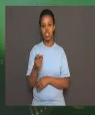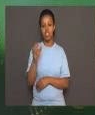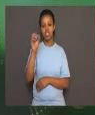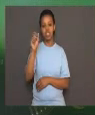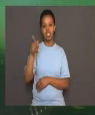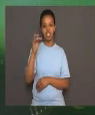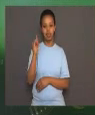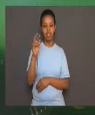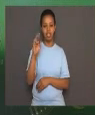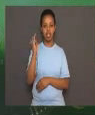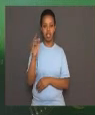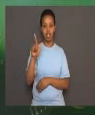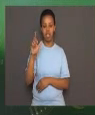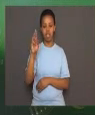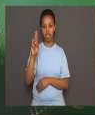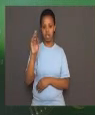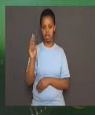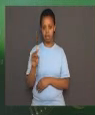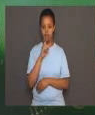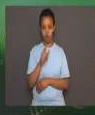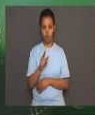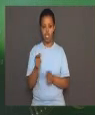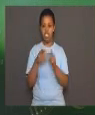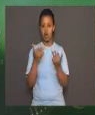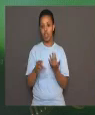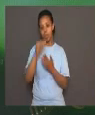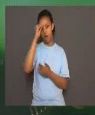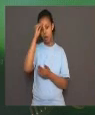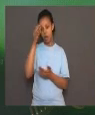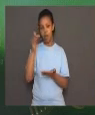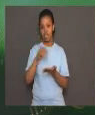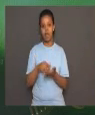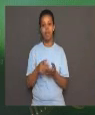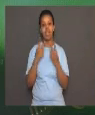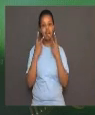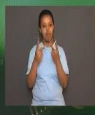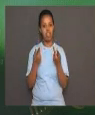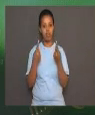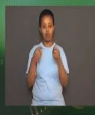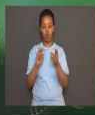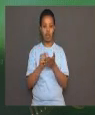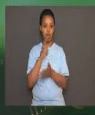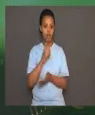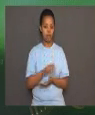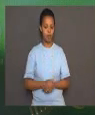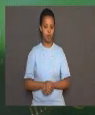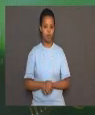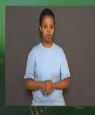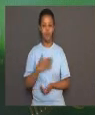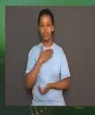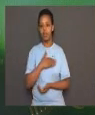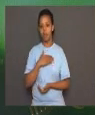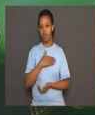Students, let us review what we have just learned with an activity.